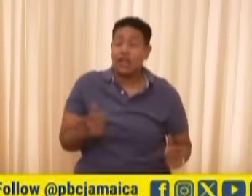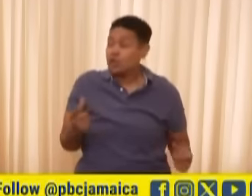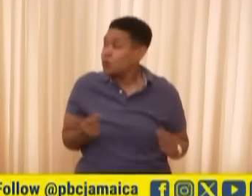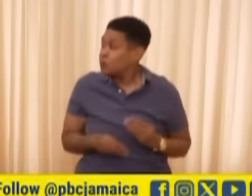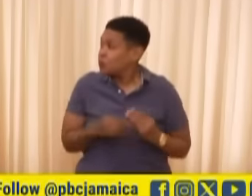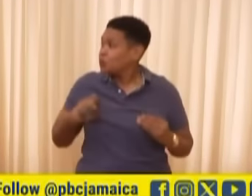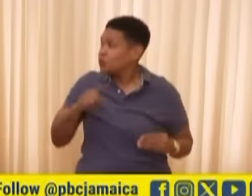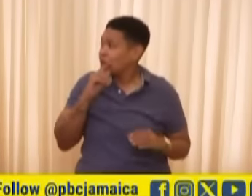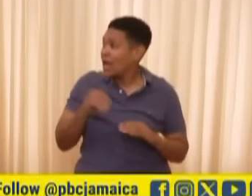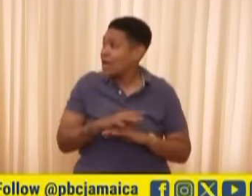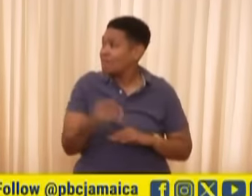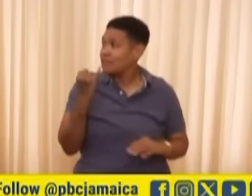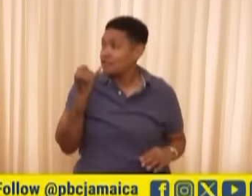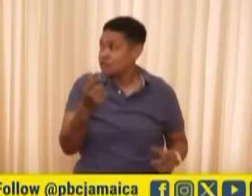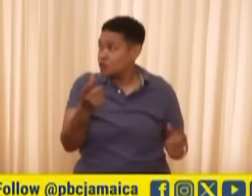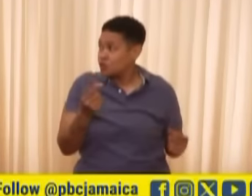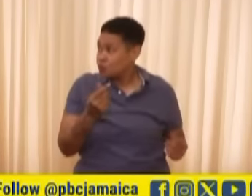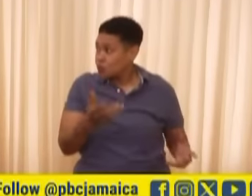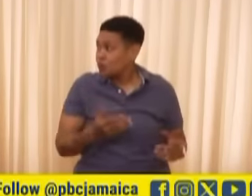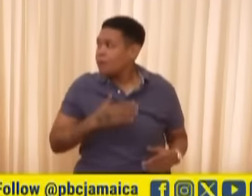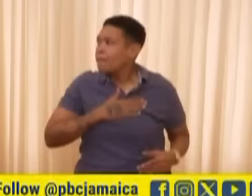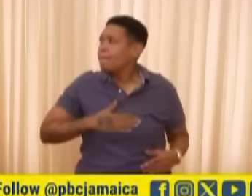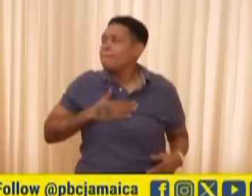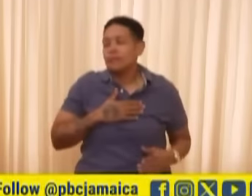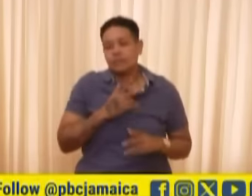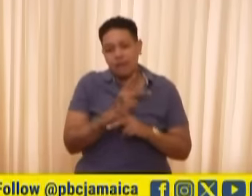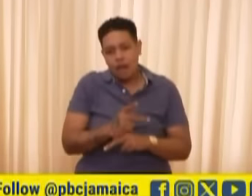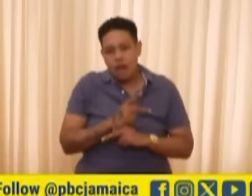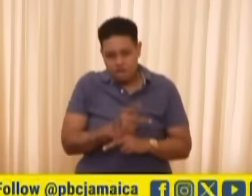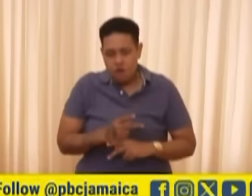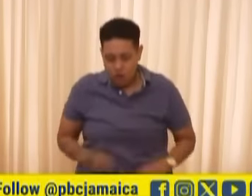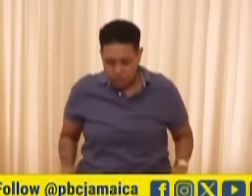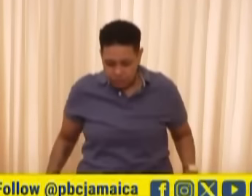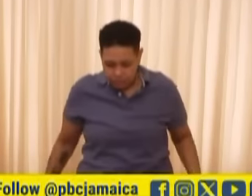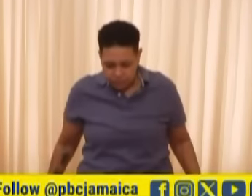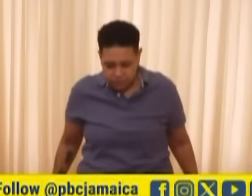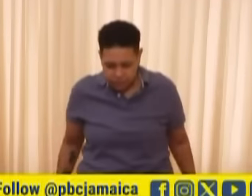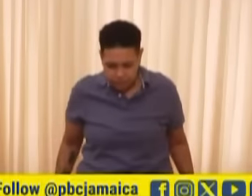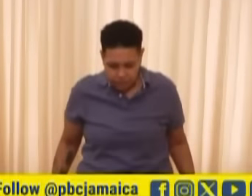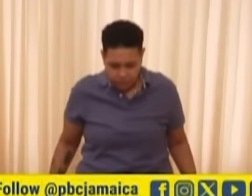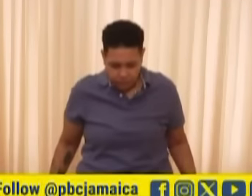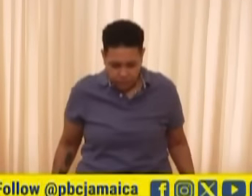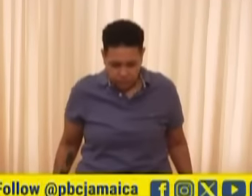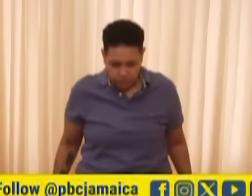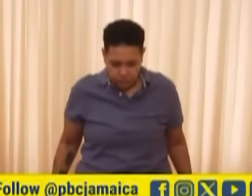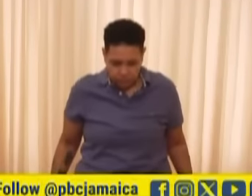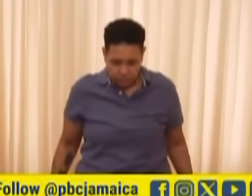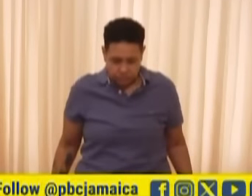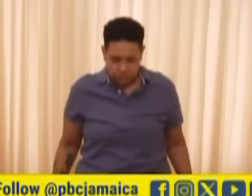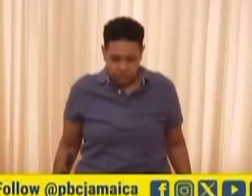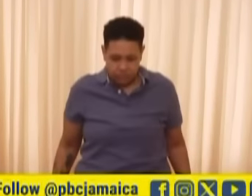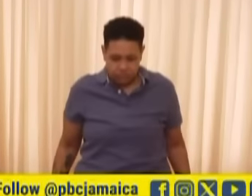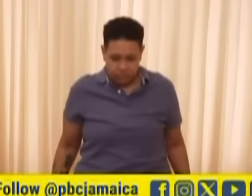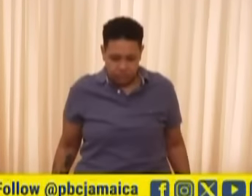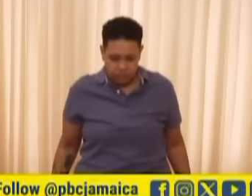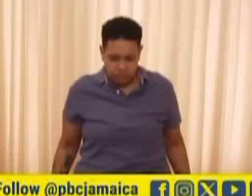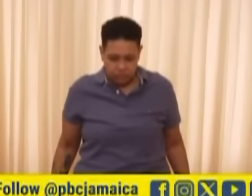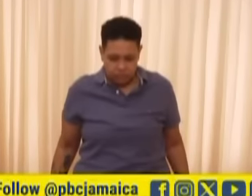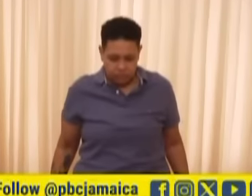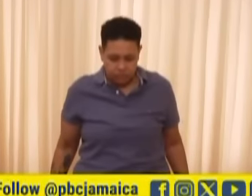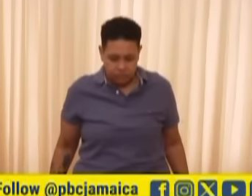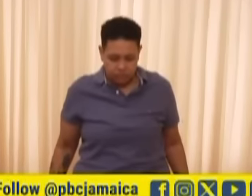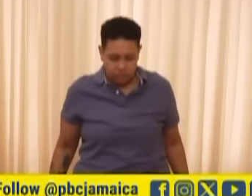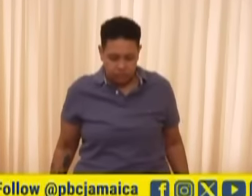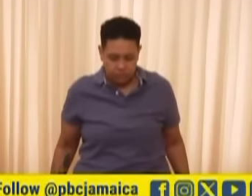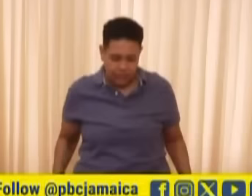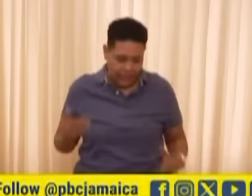we advise that if you're doing that, be super careful in doing that. The next layer